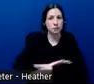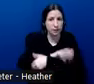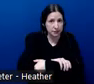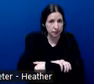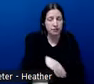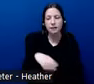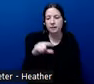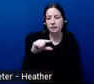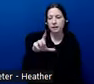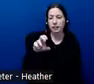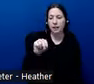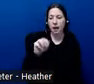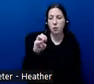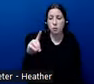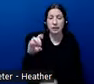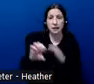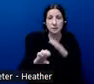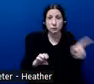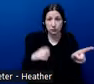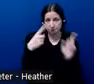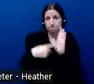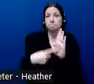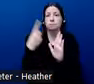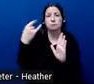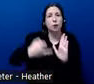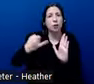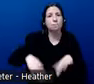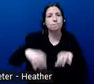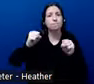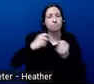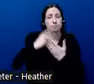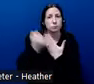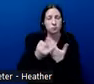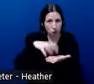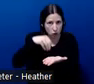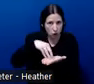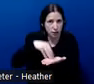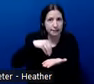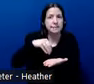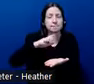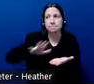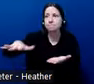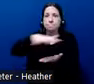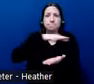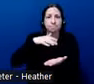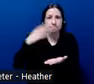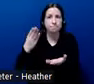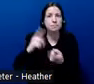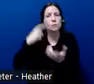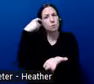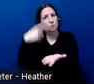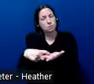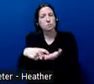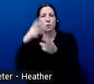Glenwood Elementary is one example of the learning happening across the district to honor people who